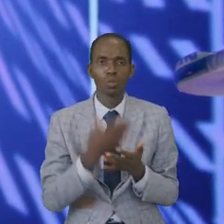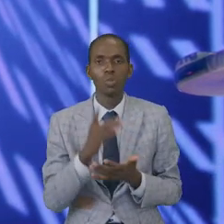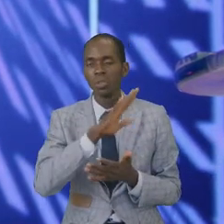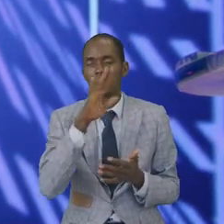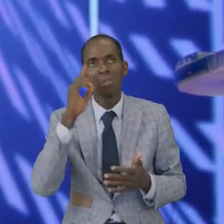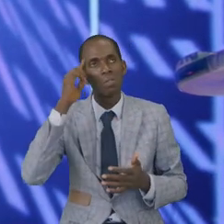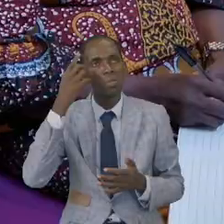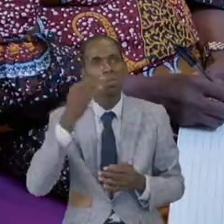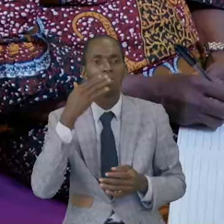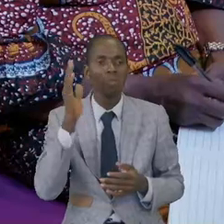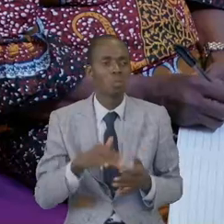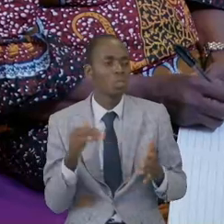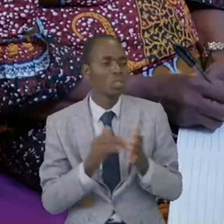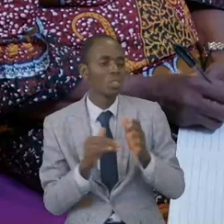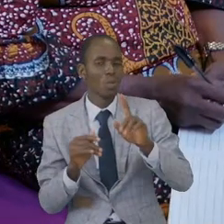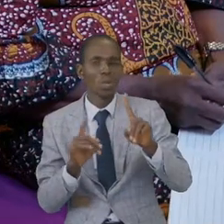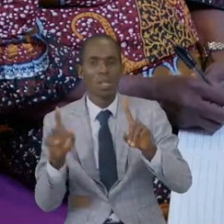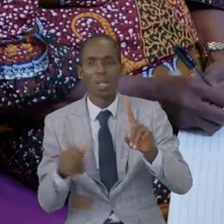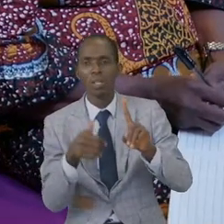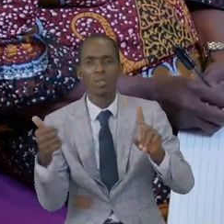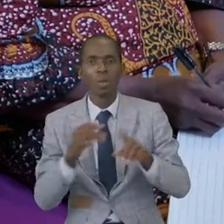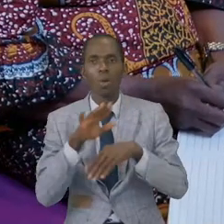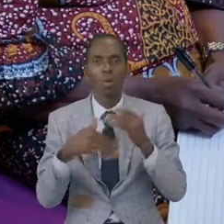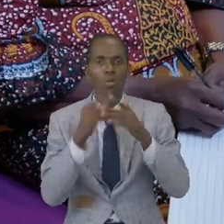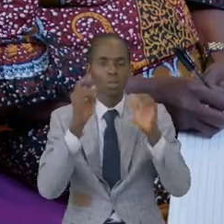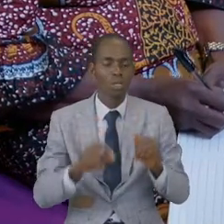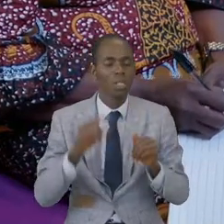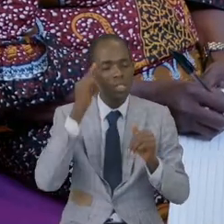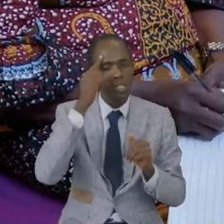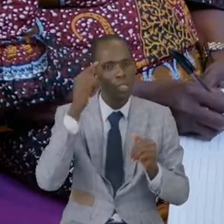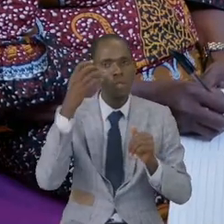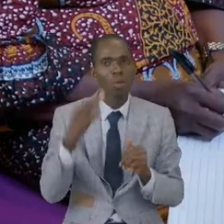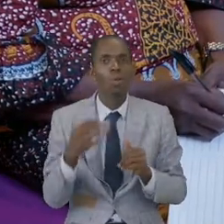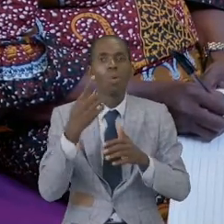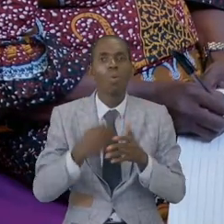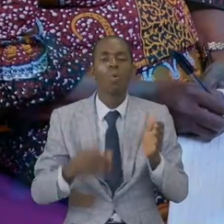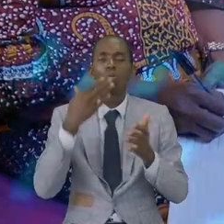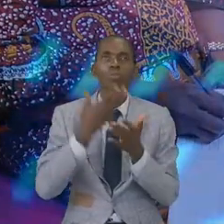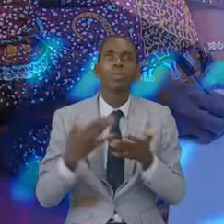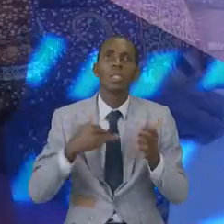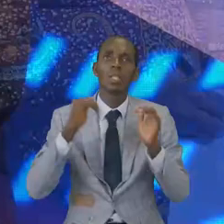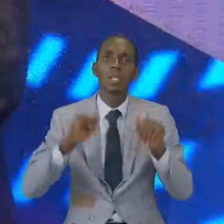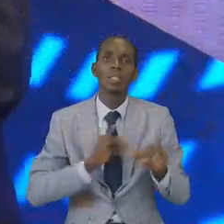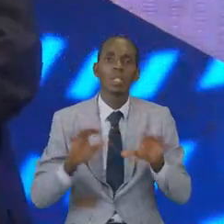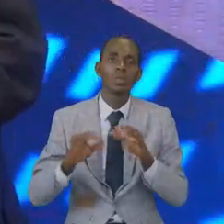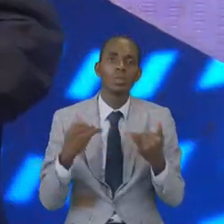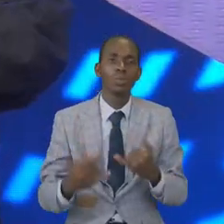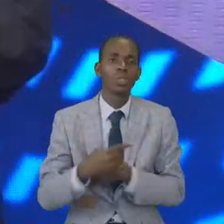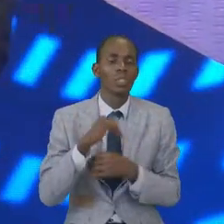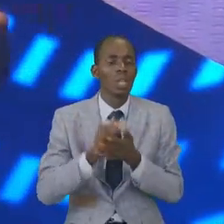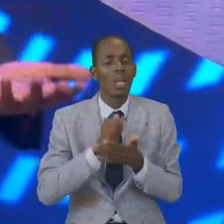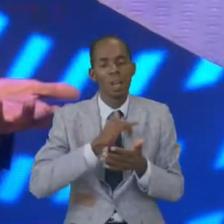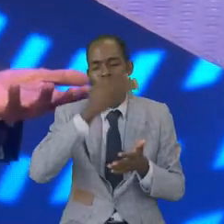evil against each other. All you can think of, what good thing can I do today that I didn't do